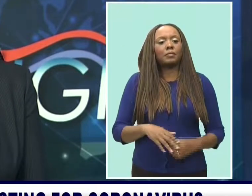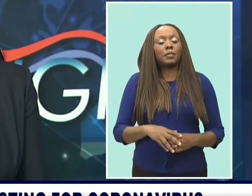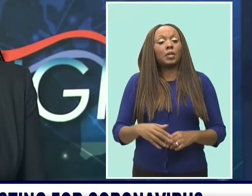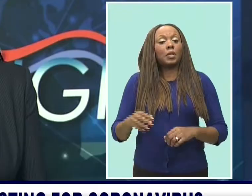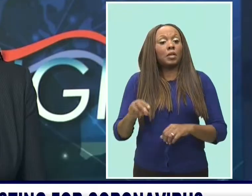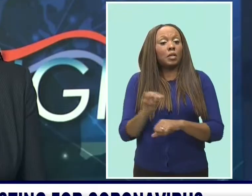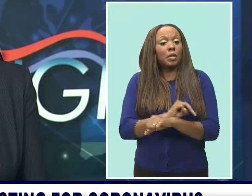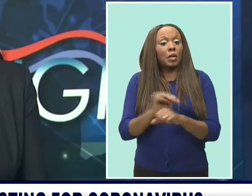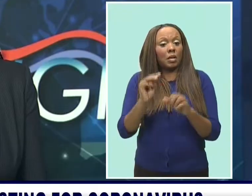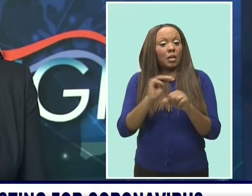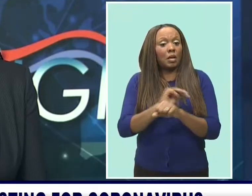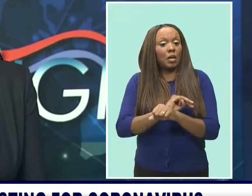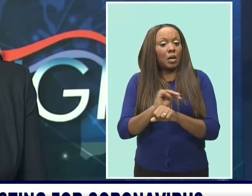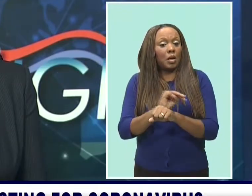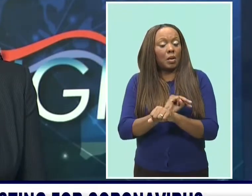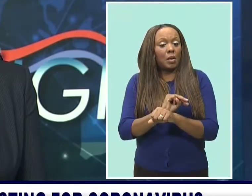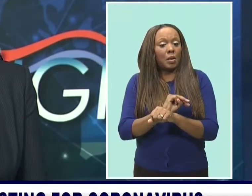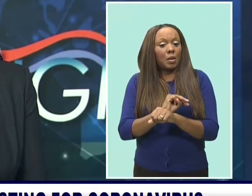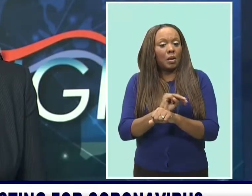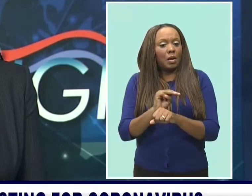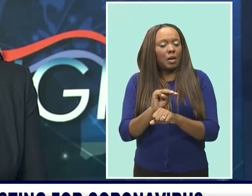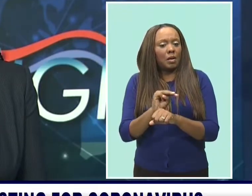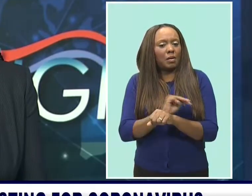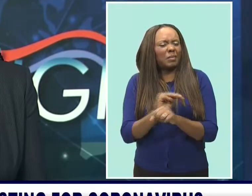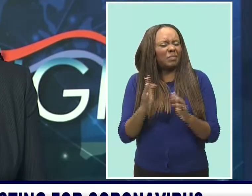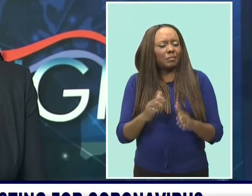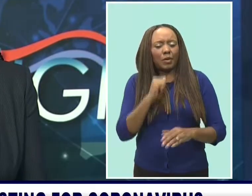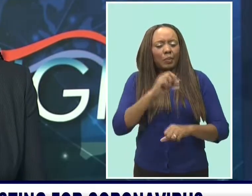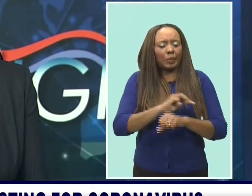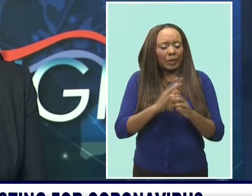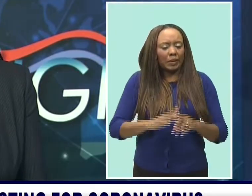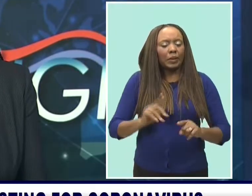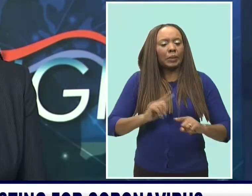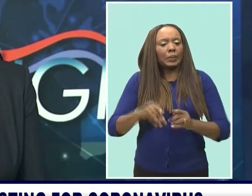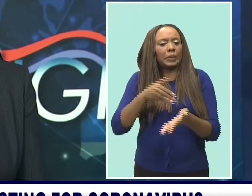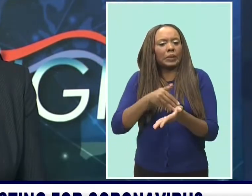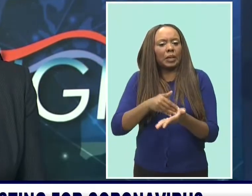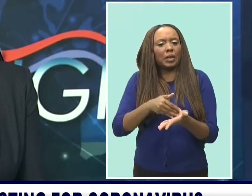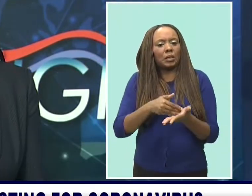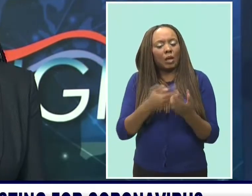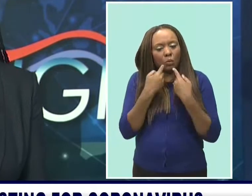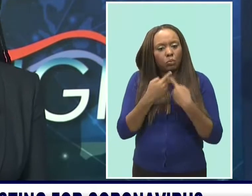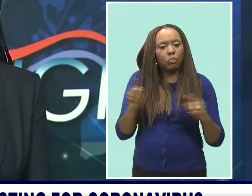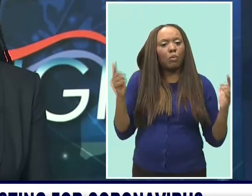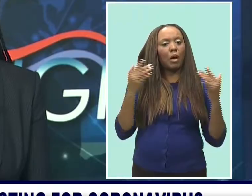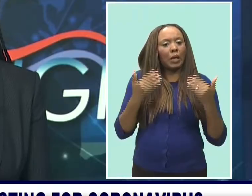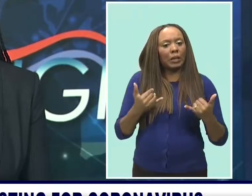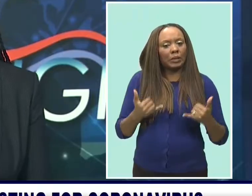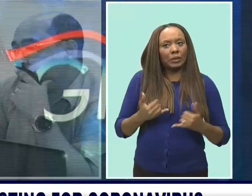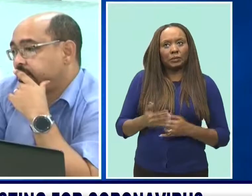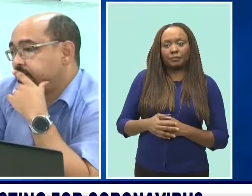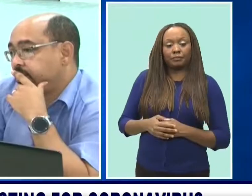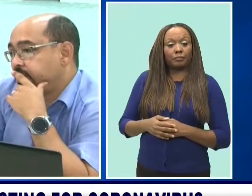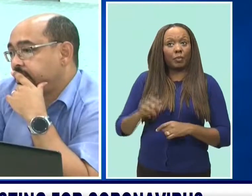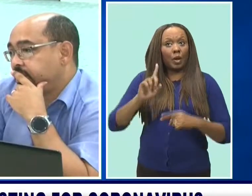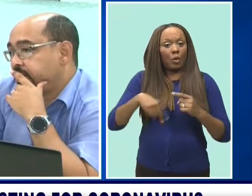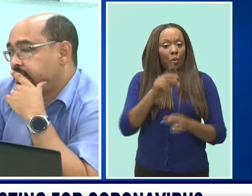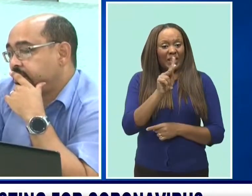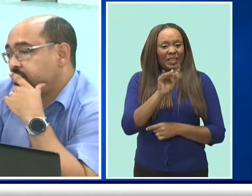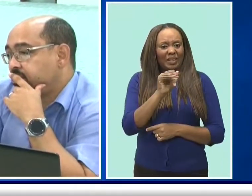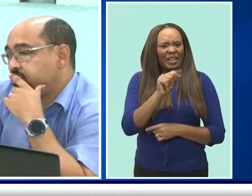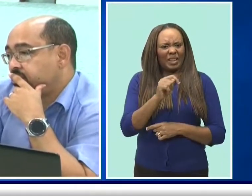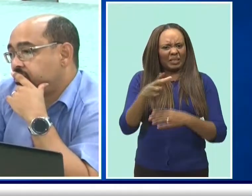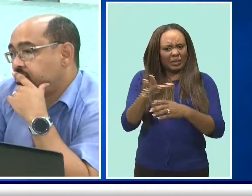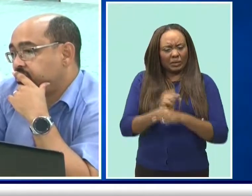session on the coronavirus at the Lloyd Erskine Sanford Center. Rianne Phillips attended and tells us more. Once the kits are obtained,